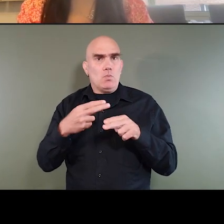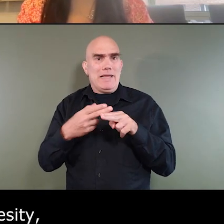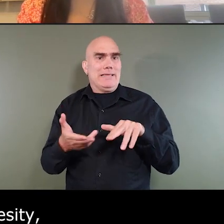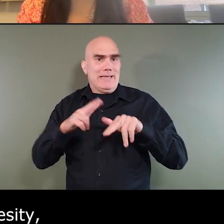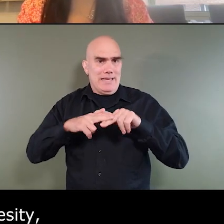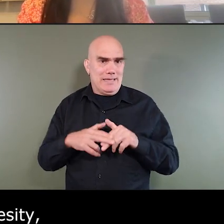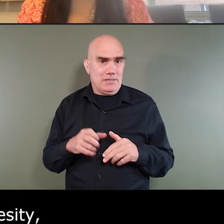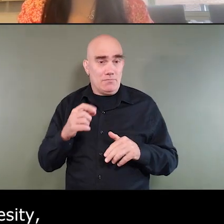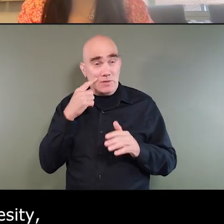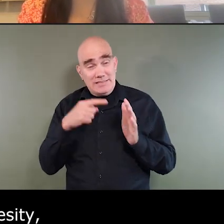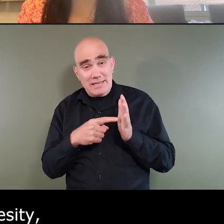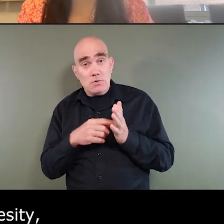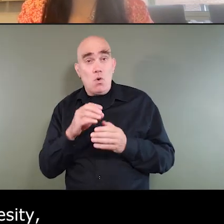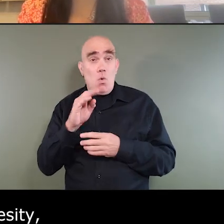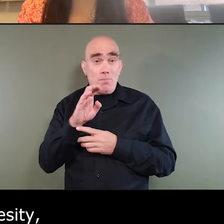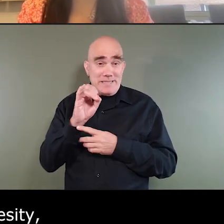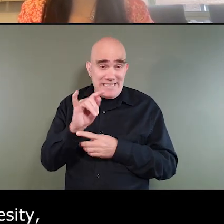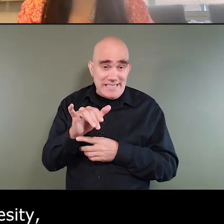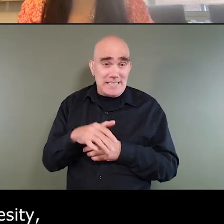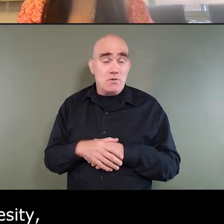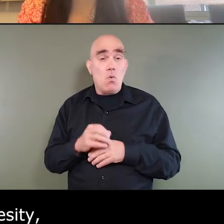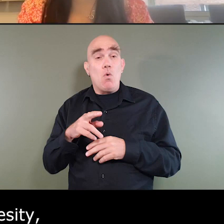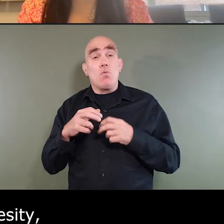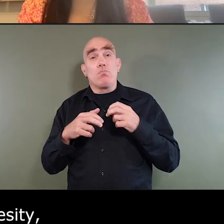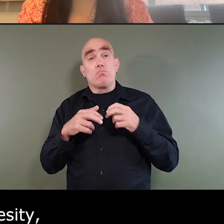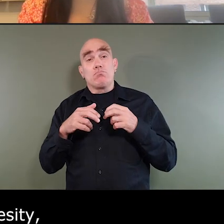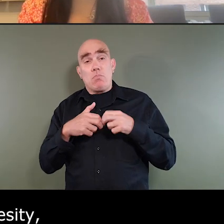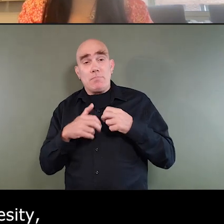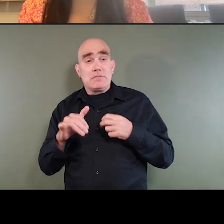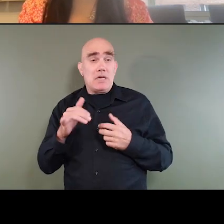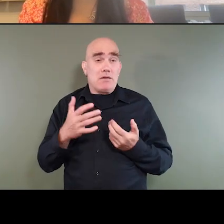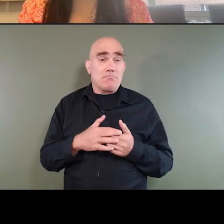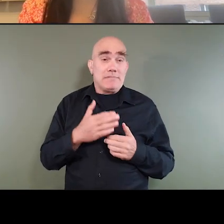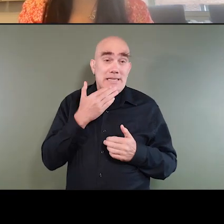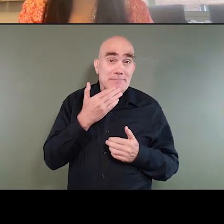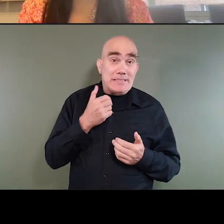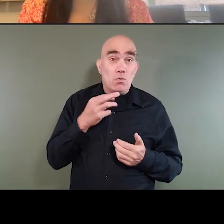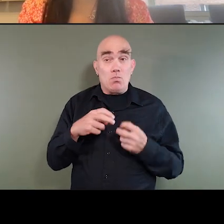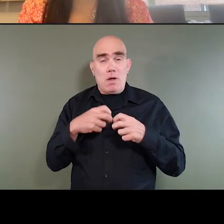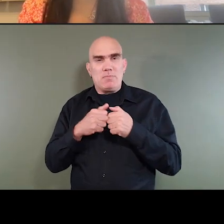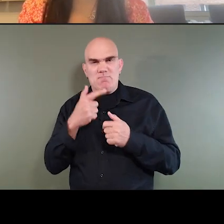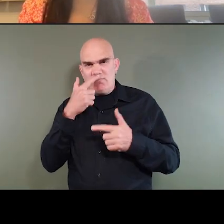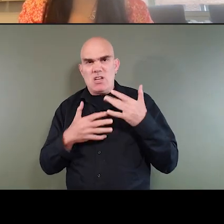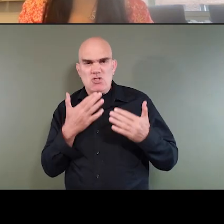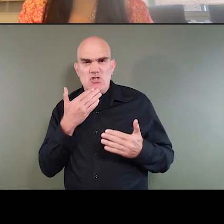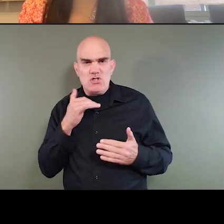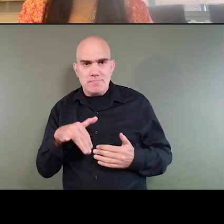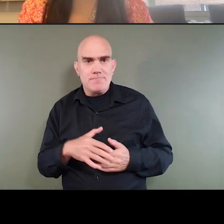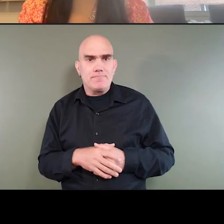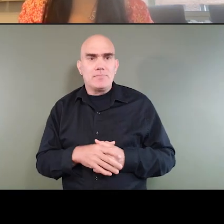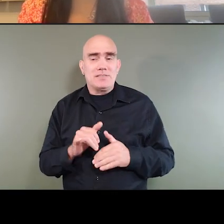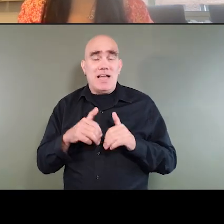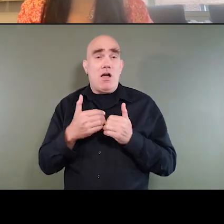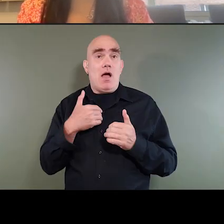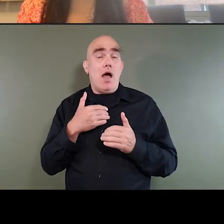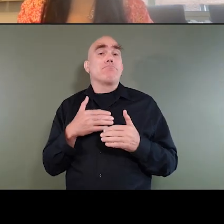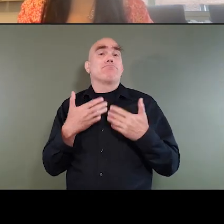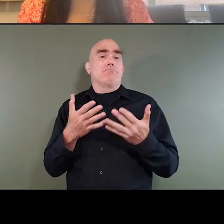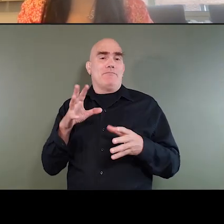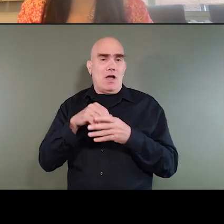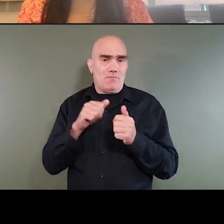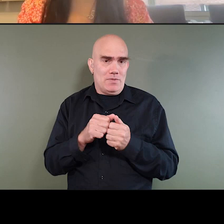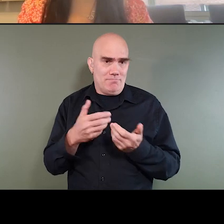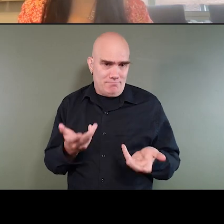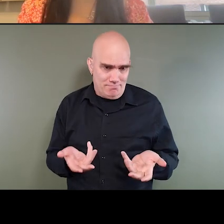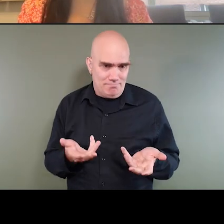gain. So for example, obesity, also problems such as diabetes, so problems with blood sugar. And that's how I came to